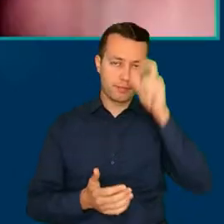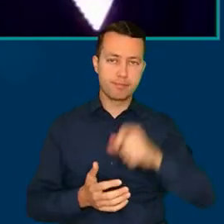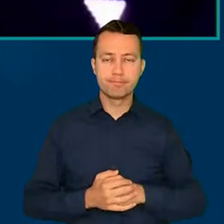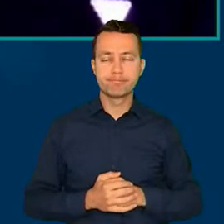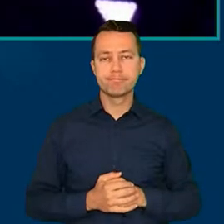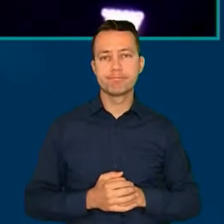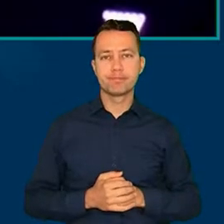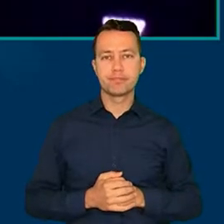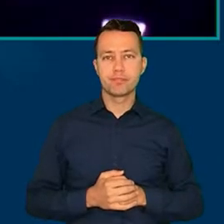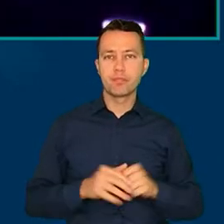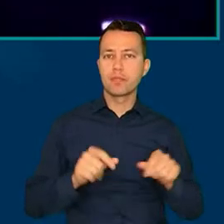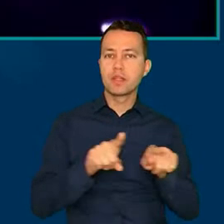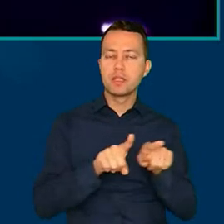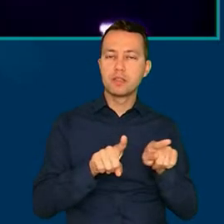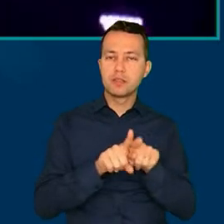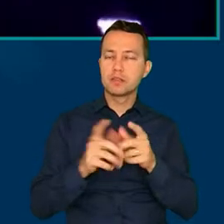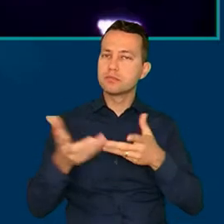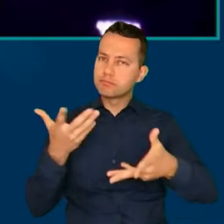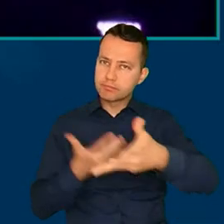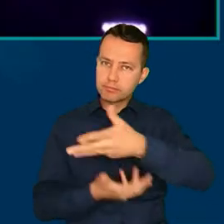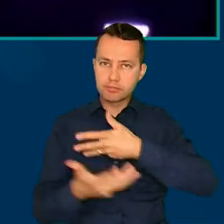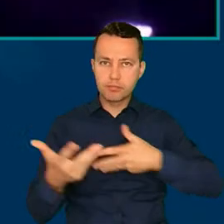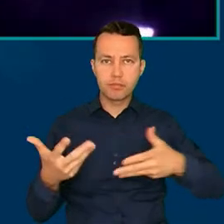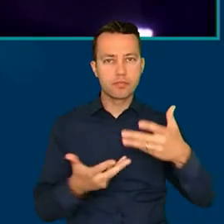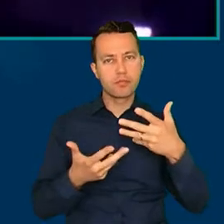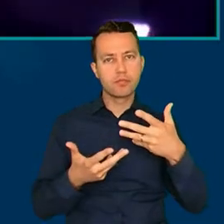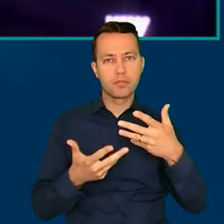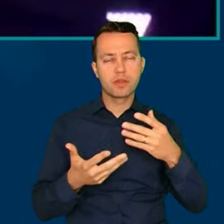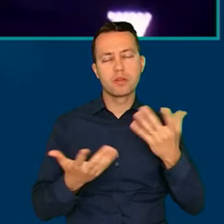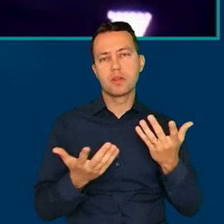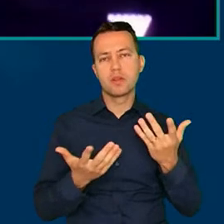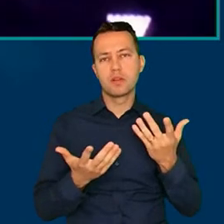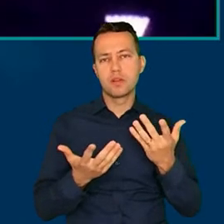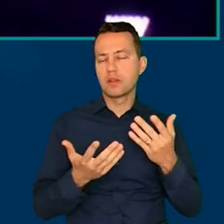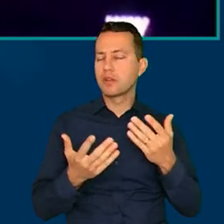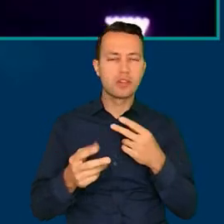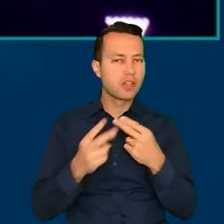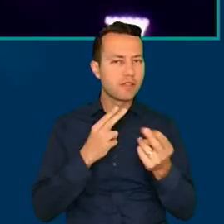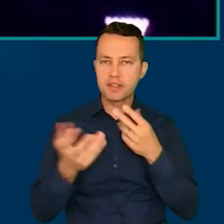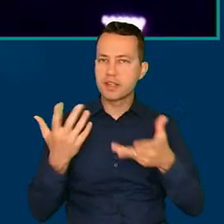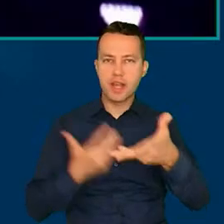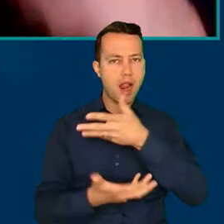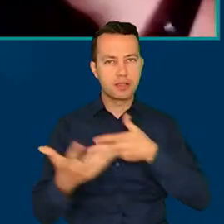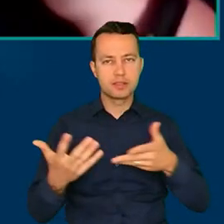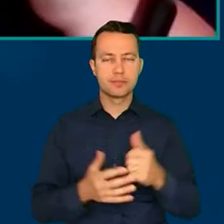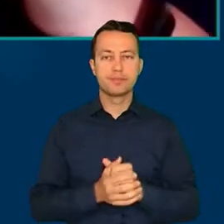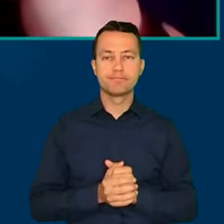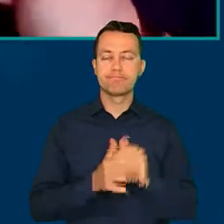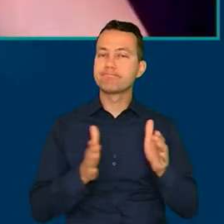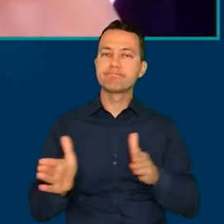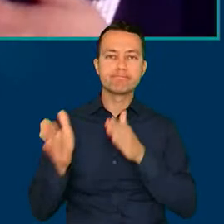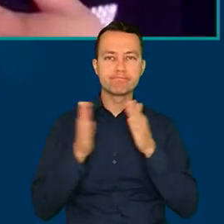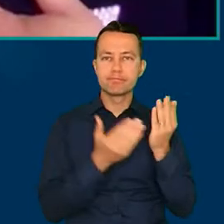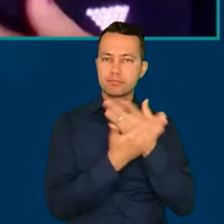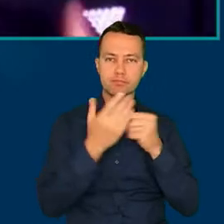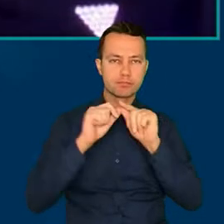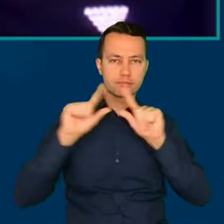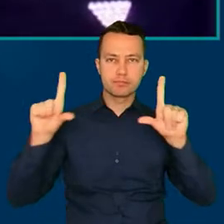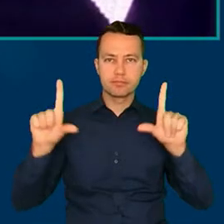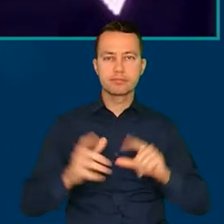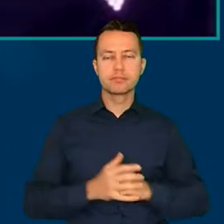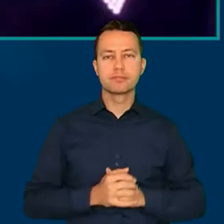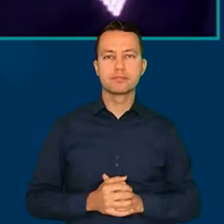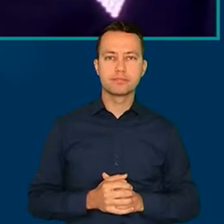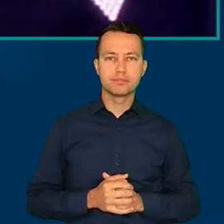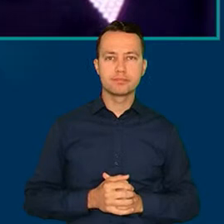human rights. Well, the degree of relationship does not matter. We are still